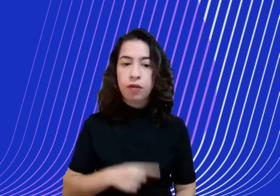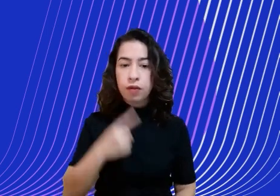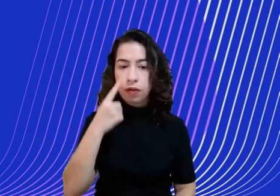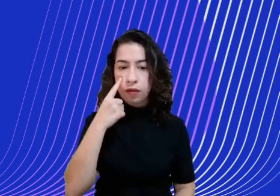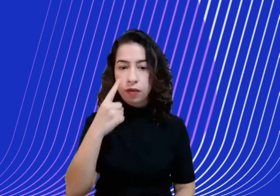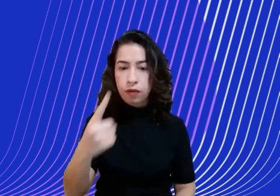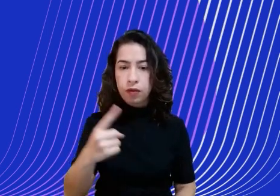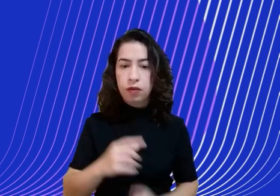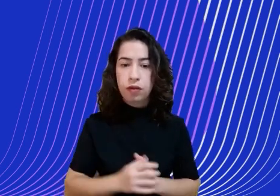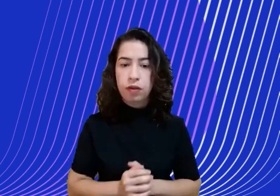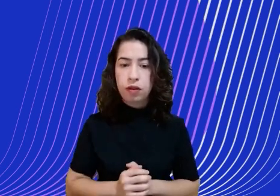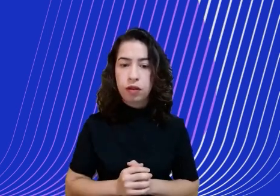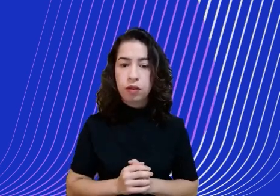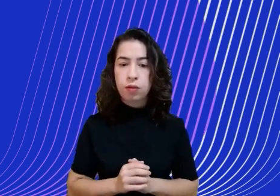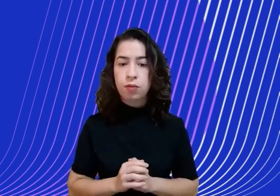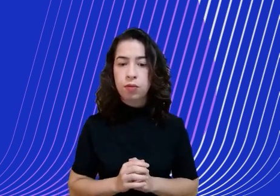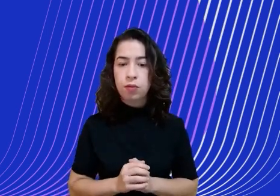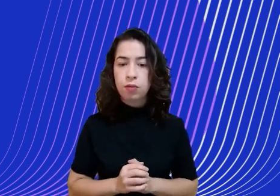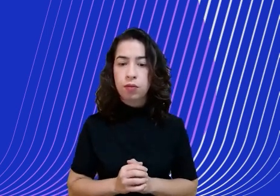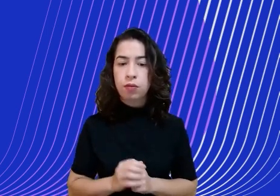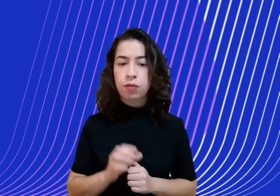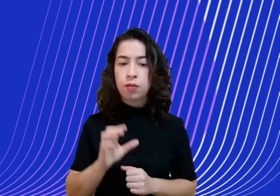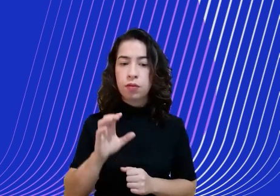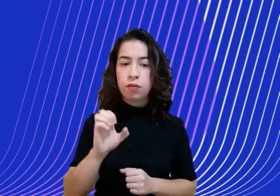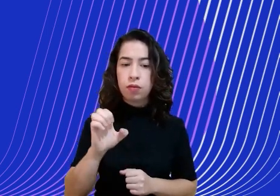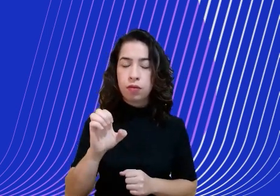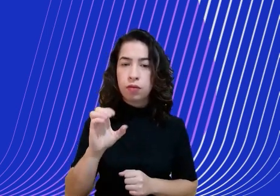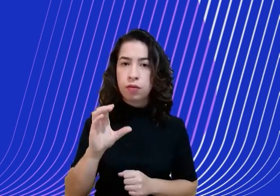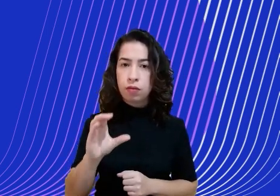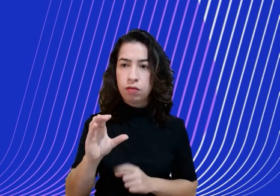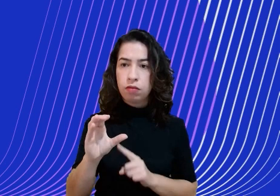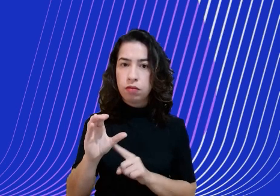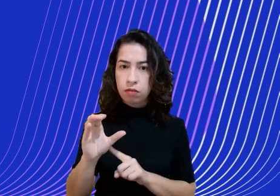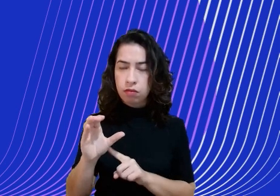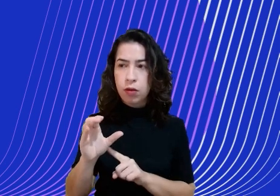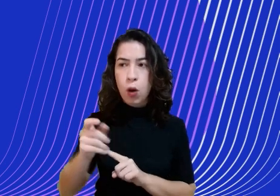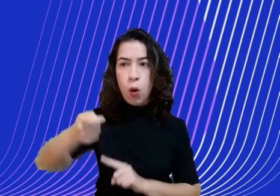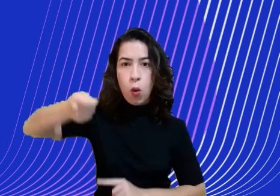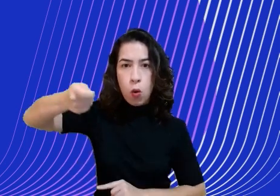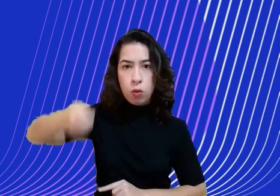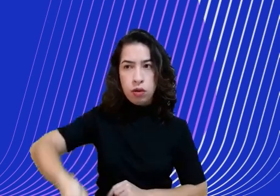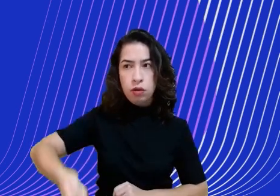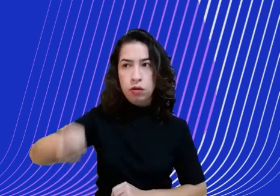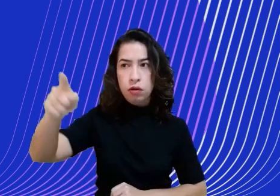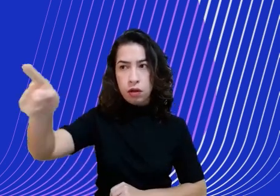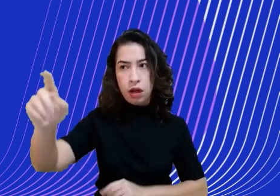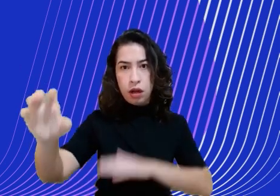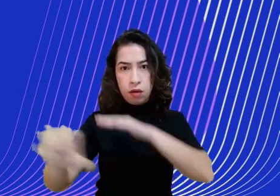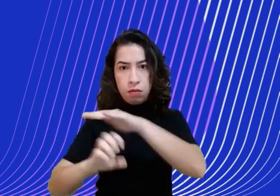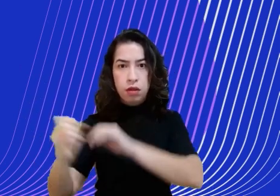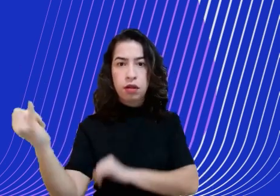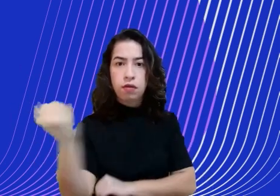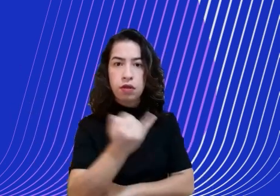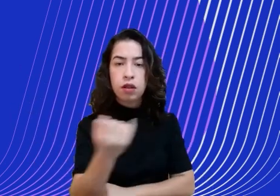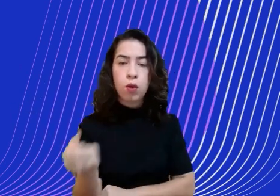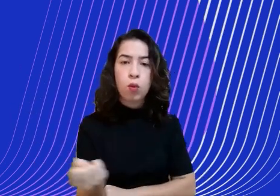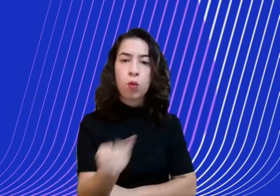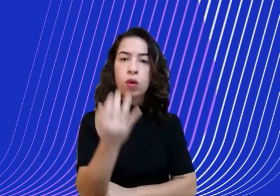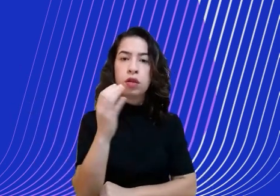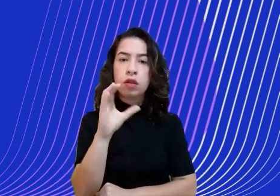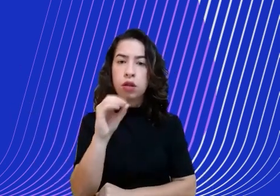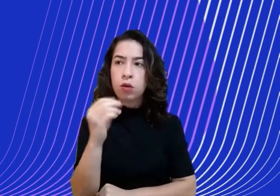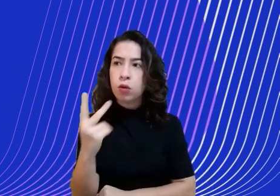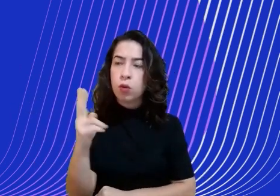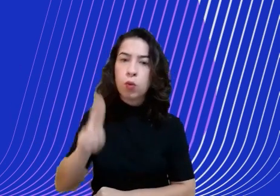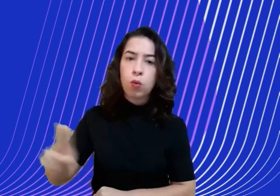SEC about the CVM, that's not mandatory, the companies to report the carbon footprint.